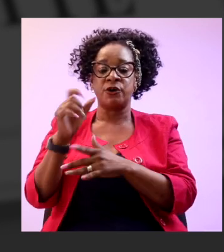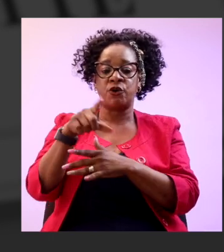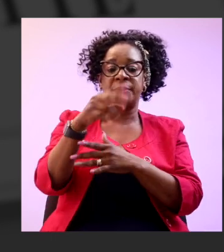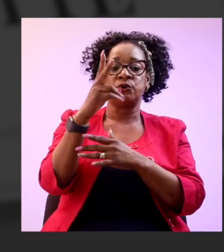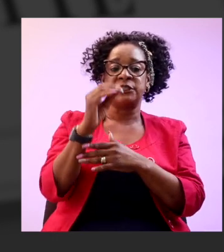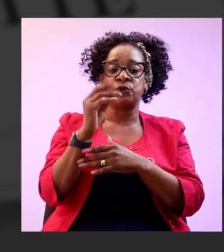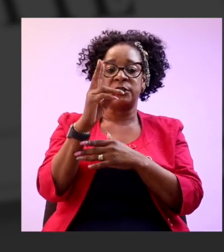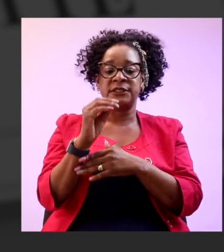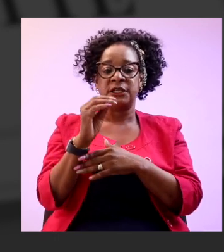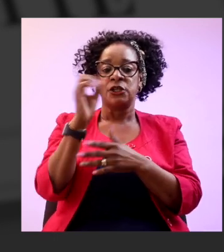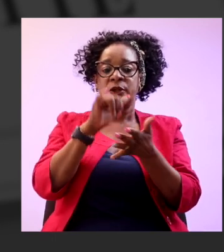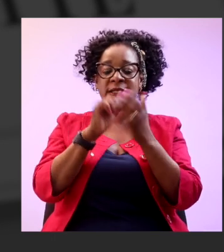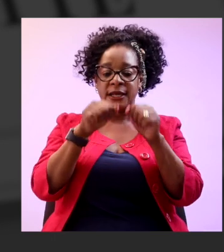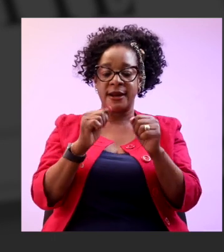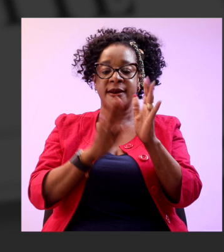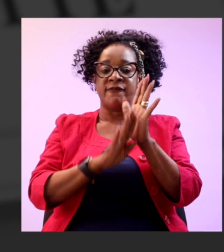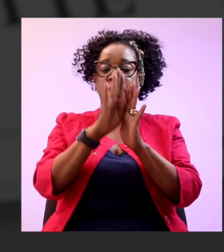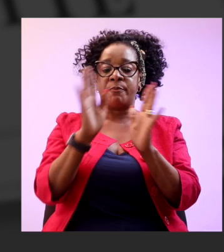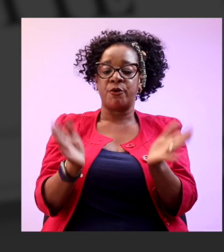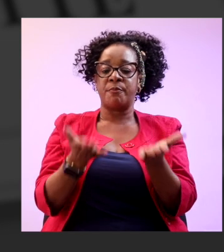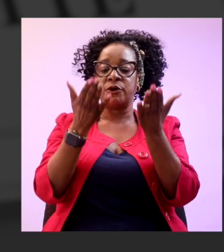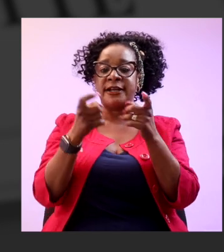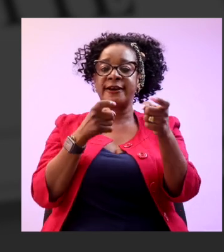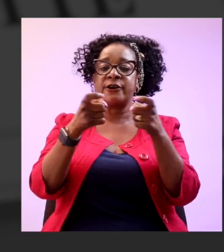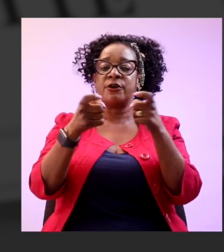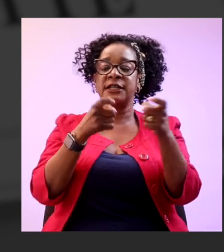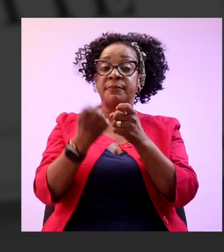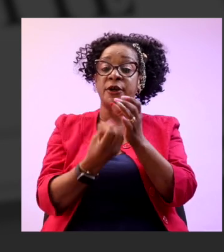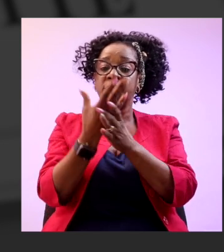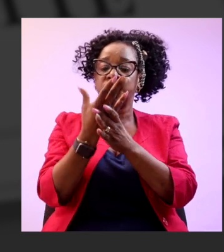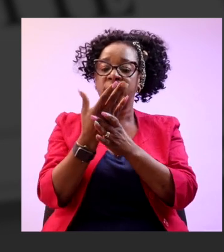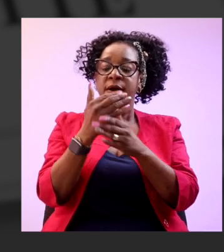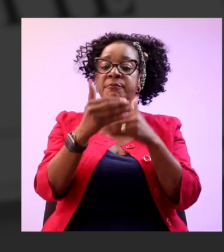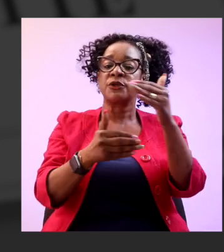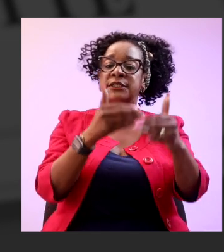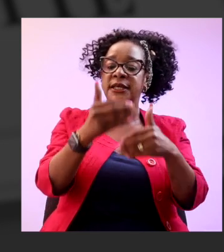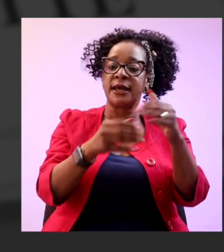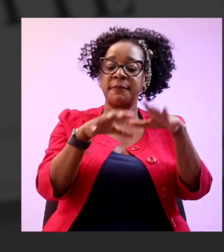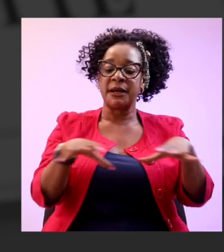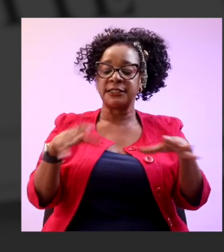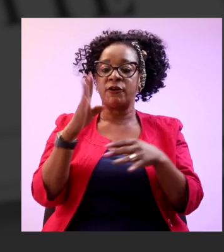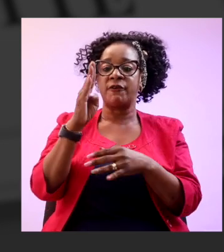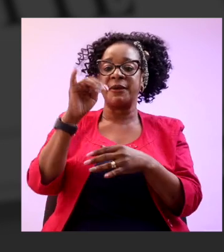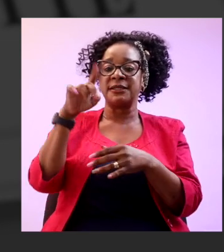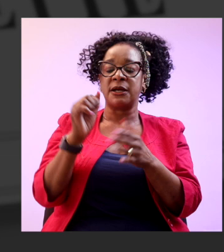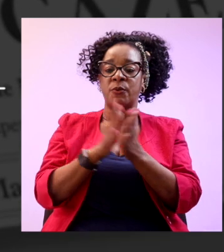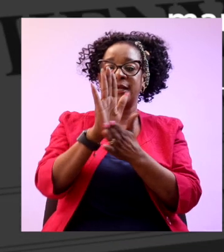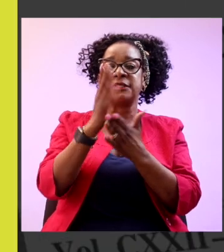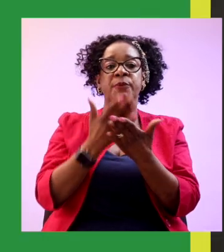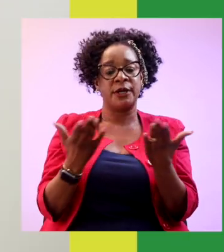in 2020 in order to develop, promote and regulate the production, processing and marketing of Bixa and